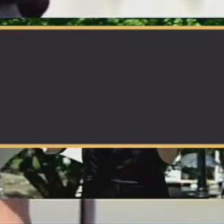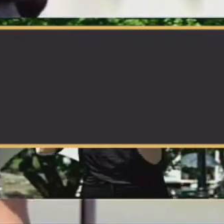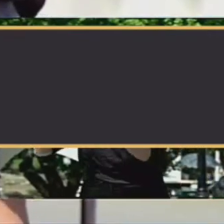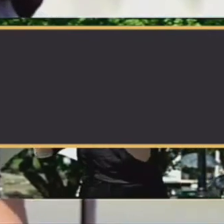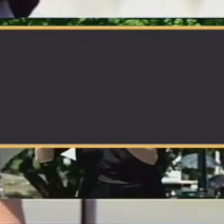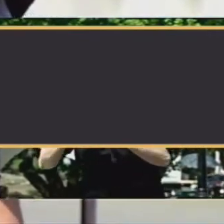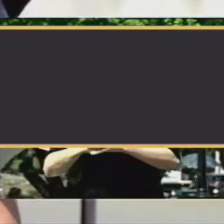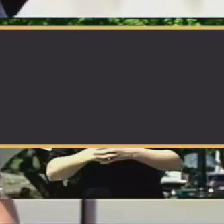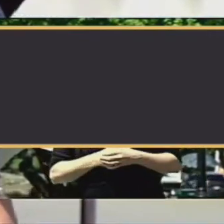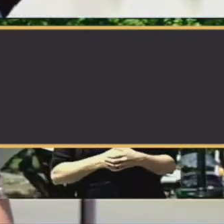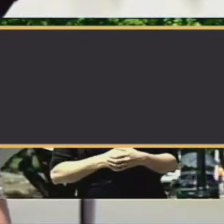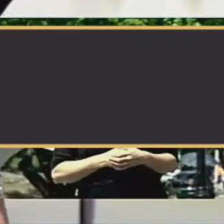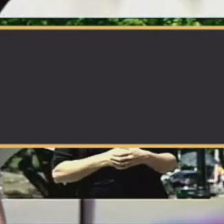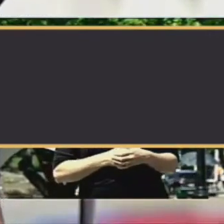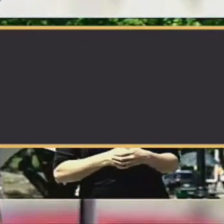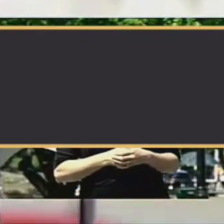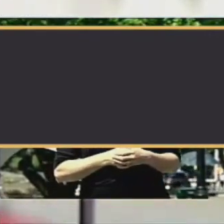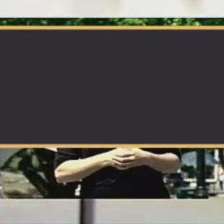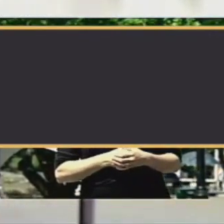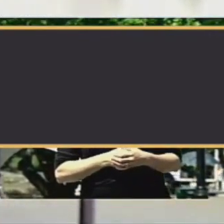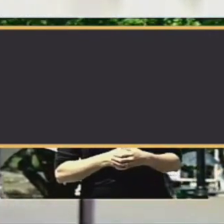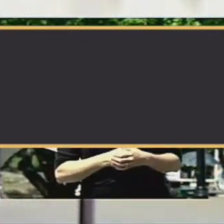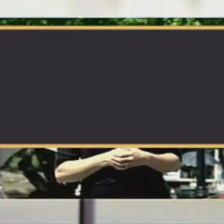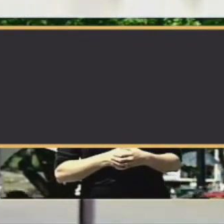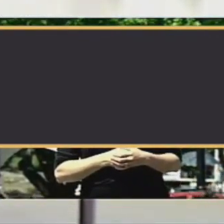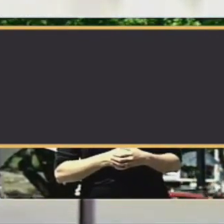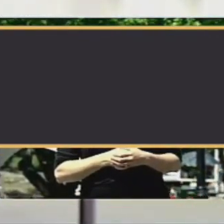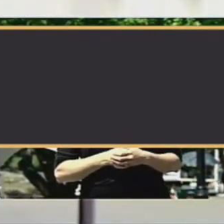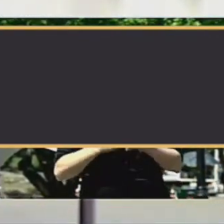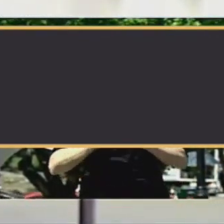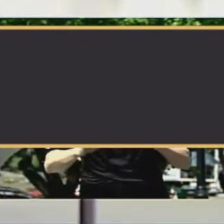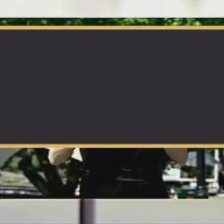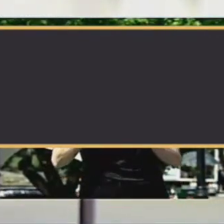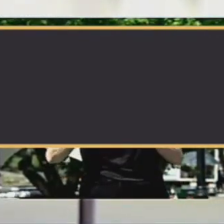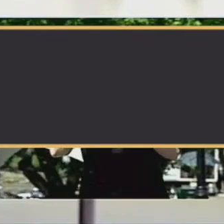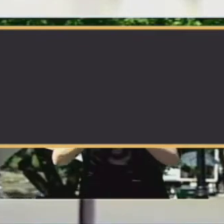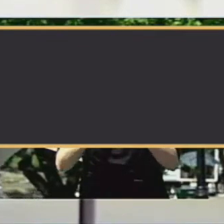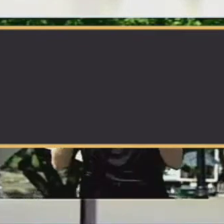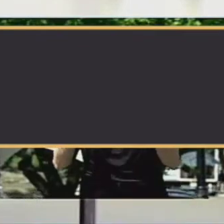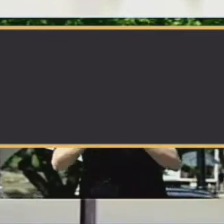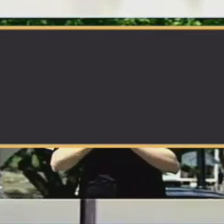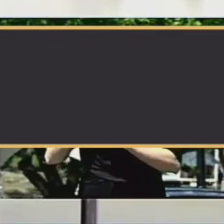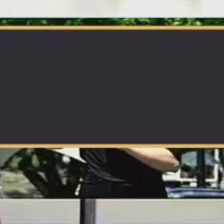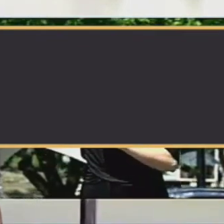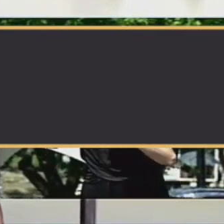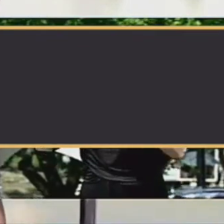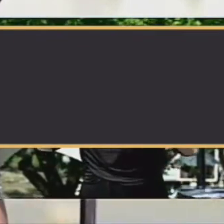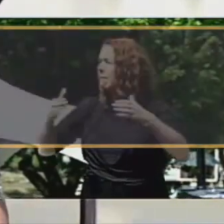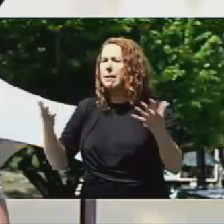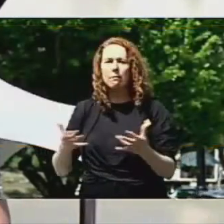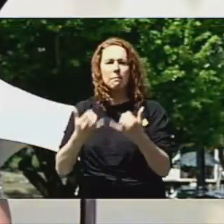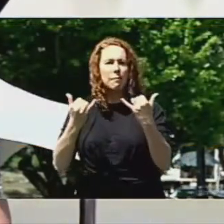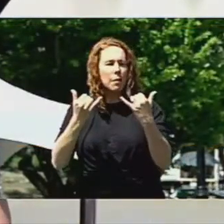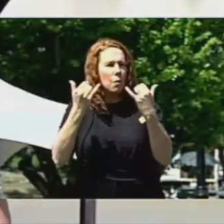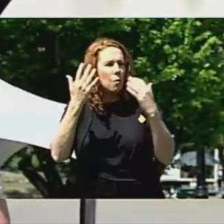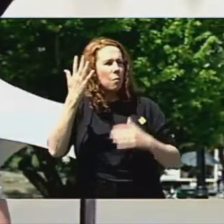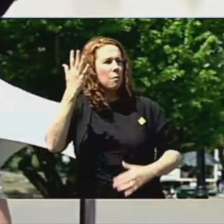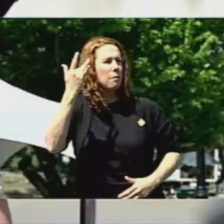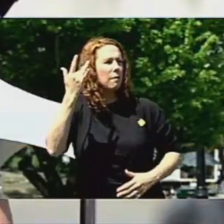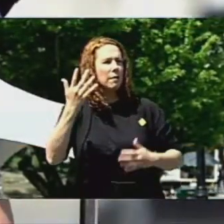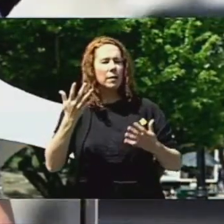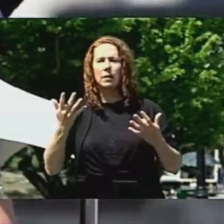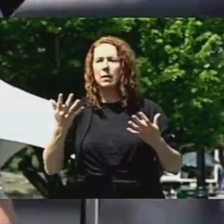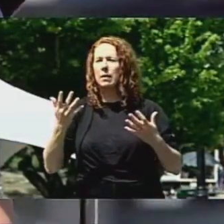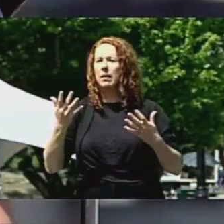What I want to be clear in why we're gathering is to